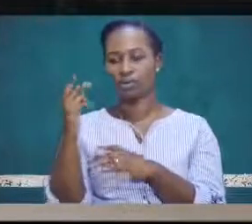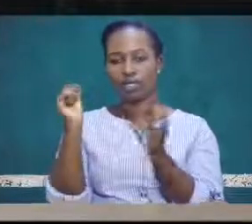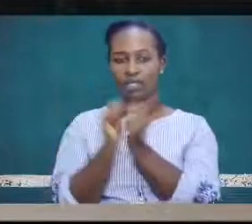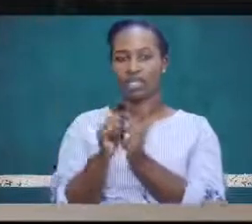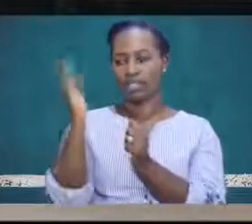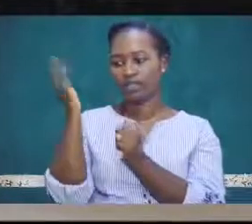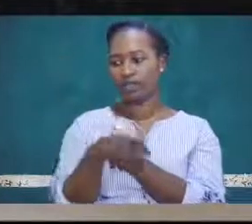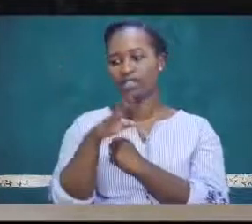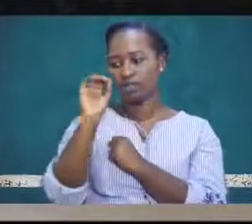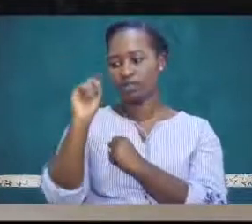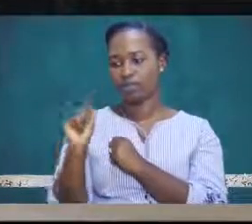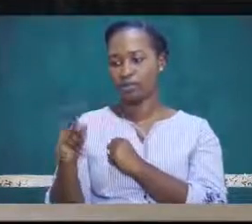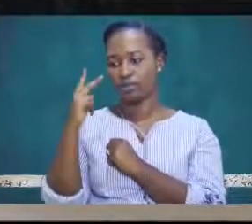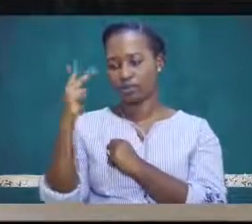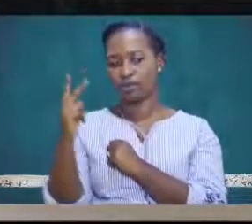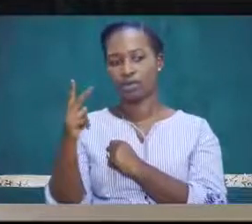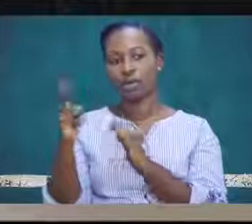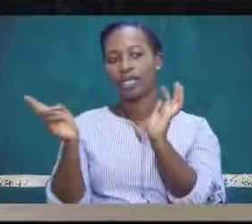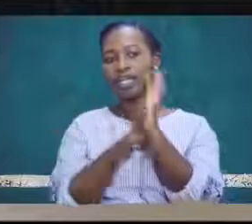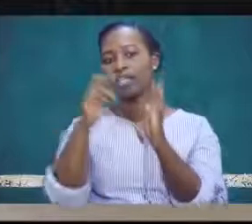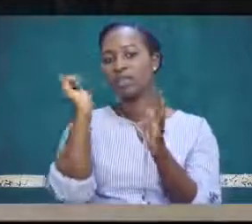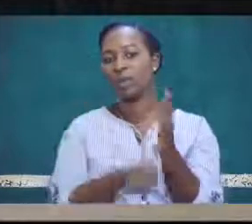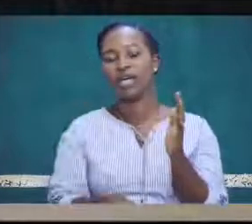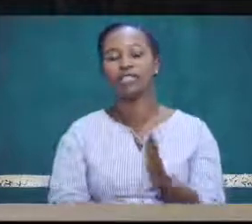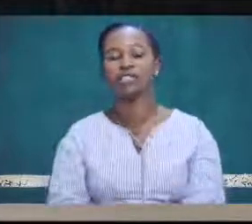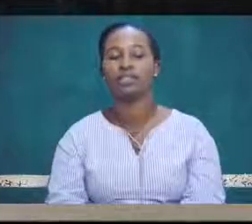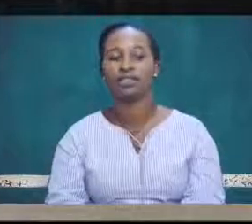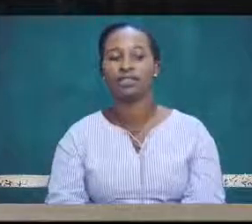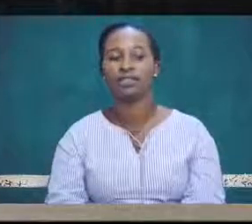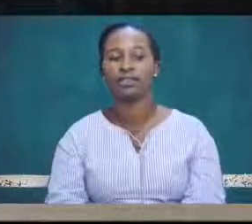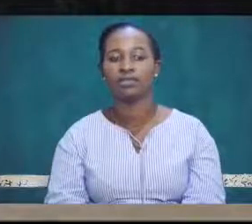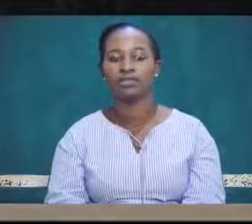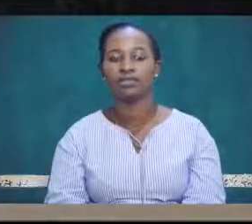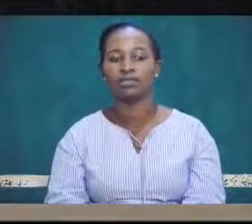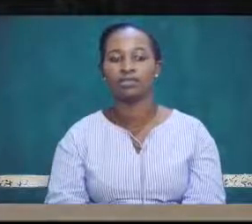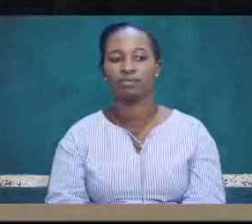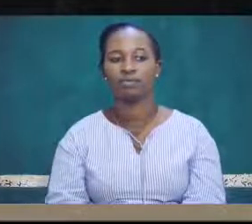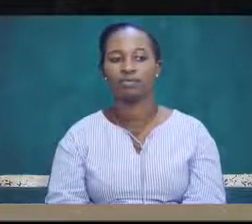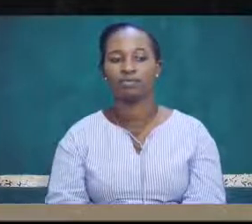you get your calculator, what will you get? What will be this price level?